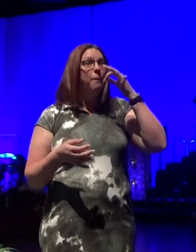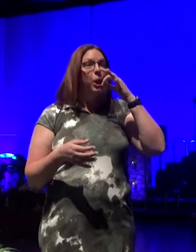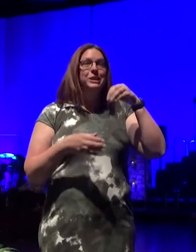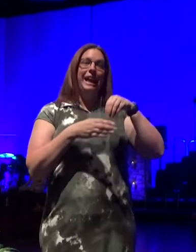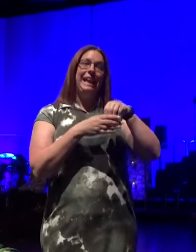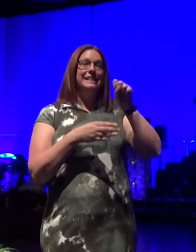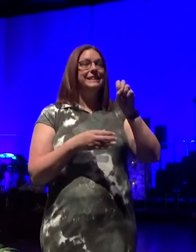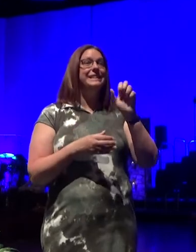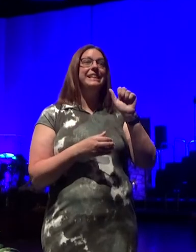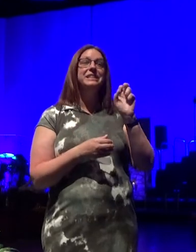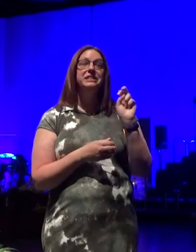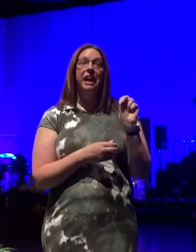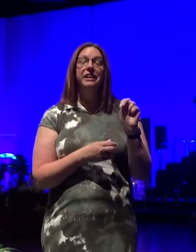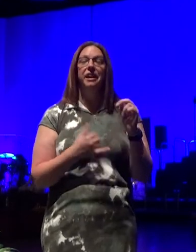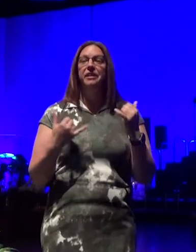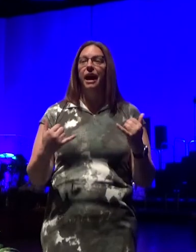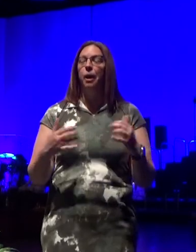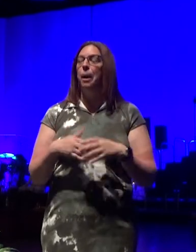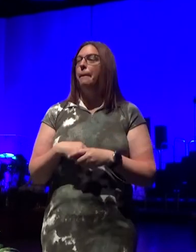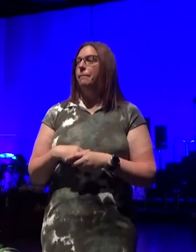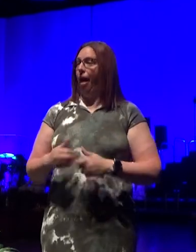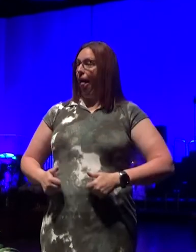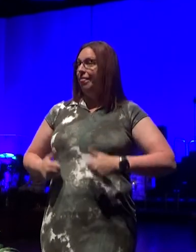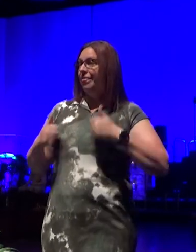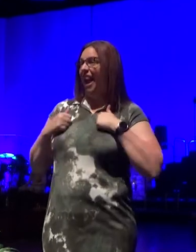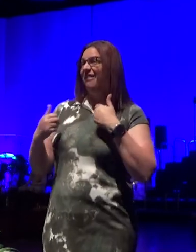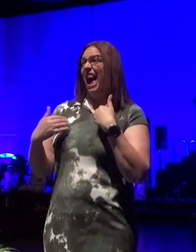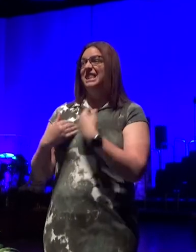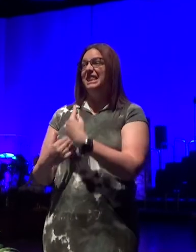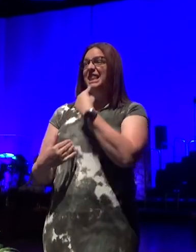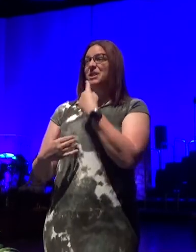Life is filled with disappointments. Anybody else?